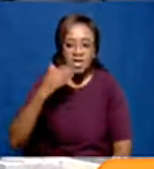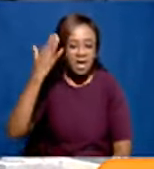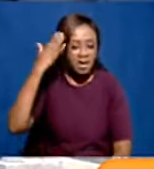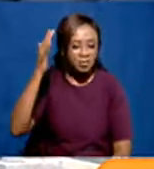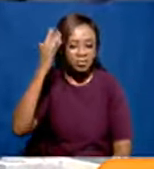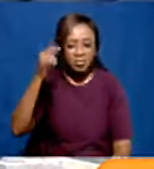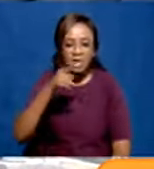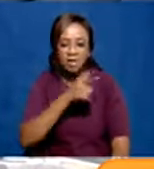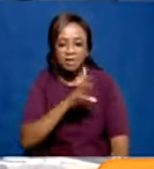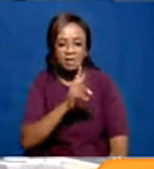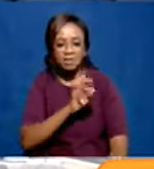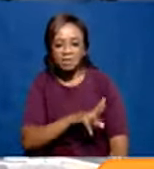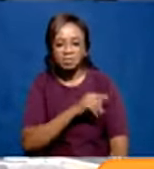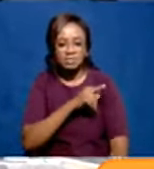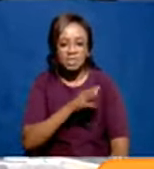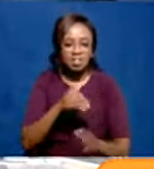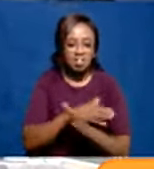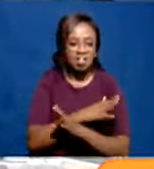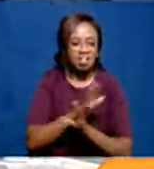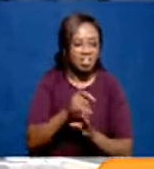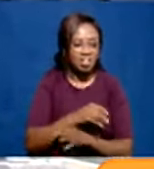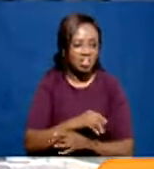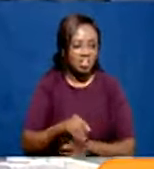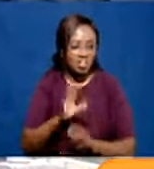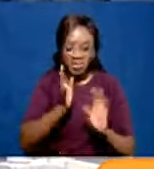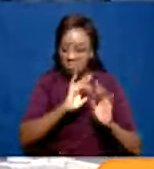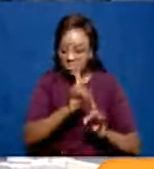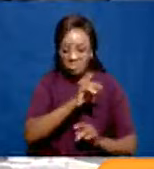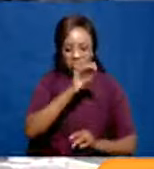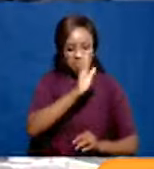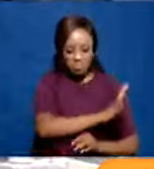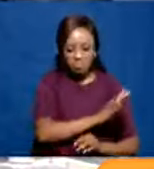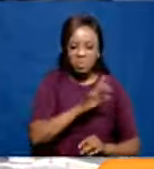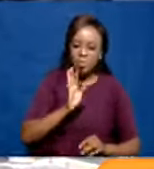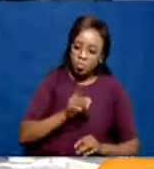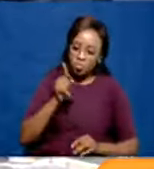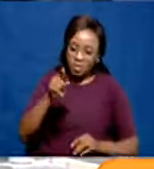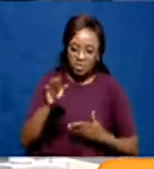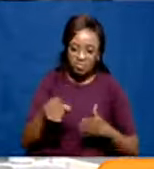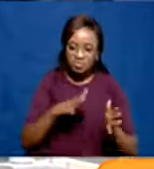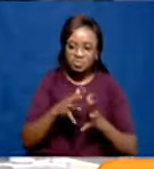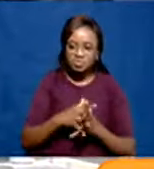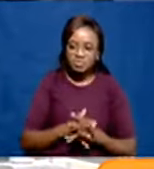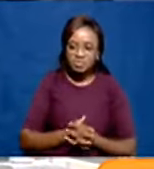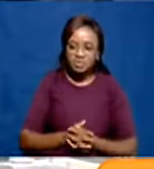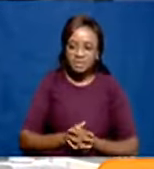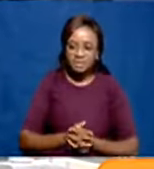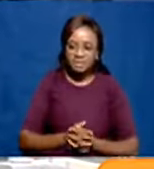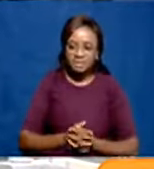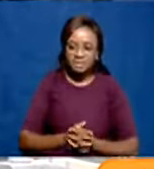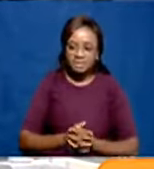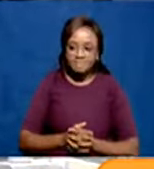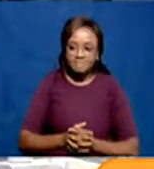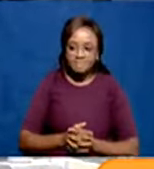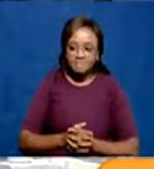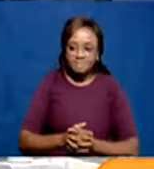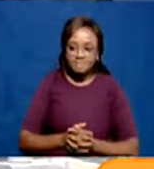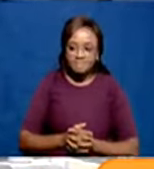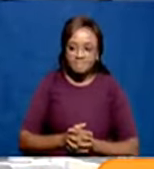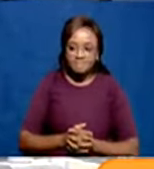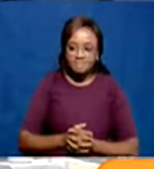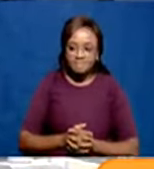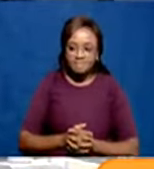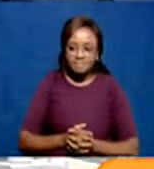Davji this was Mary's stand. I'm just adding something which is on efficiency. We said that the